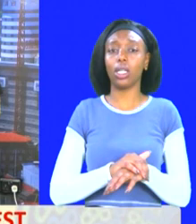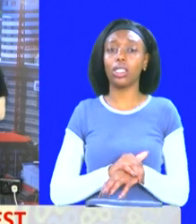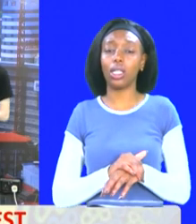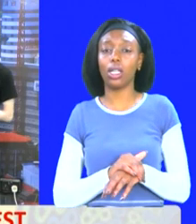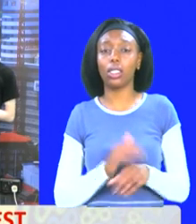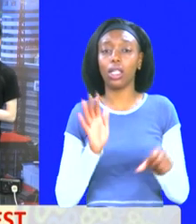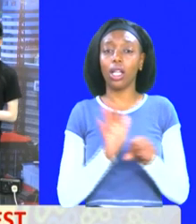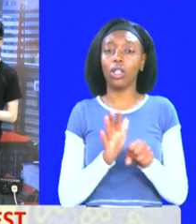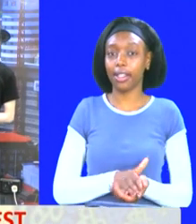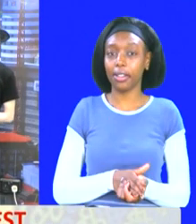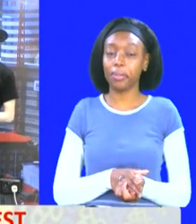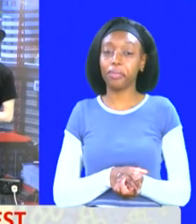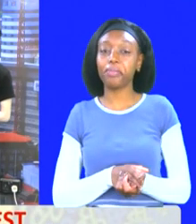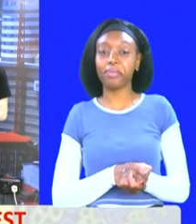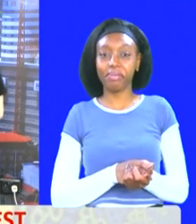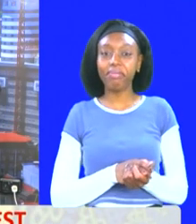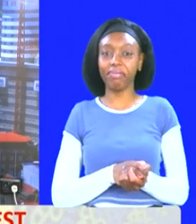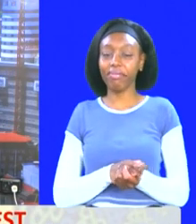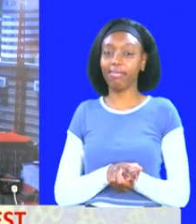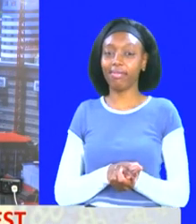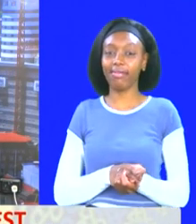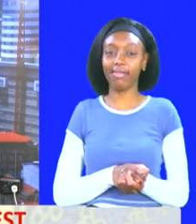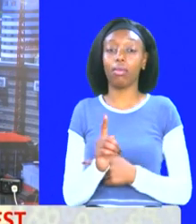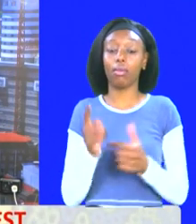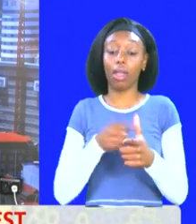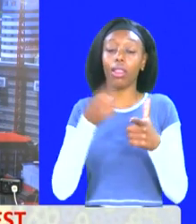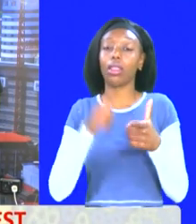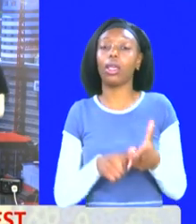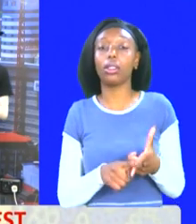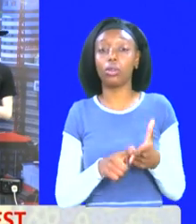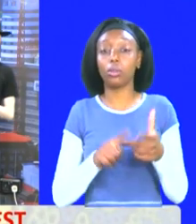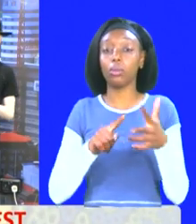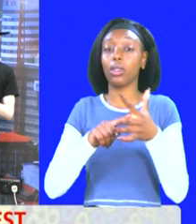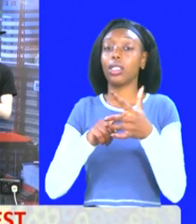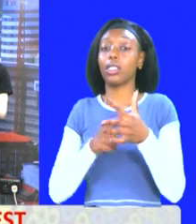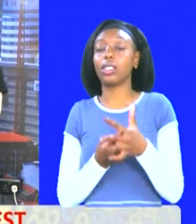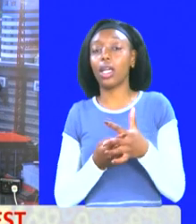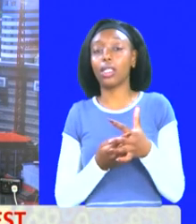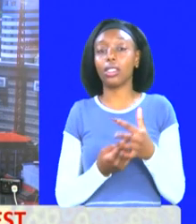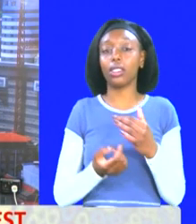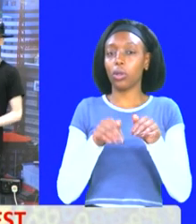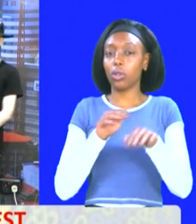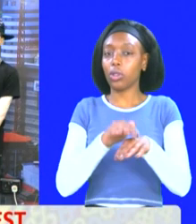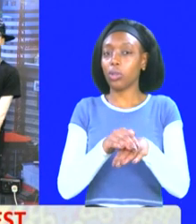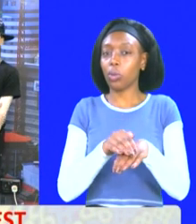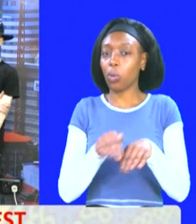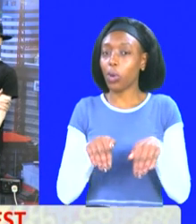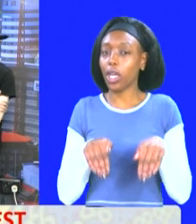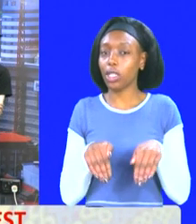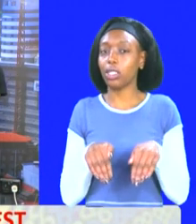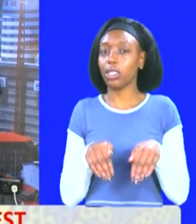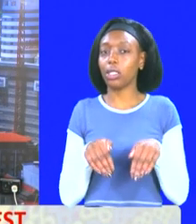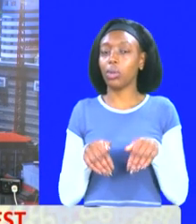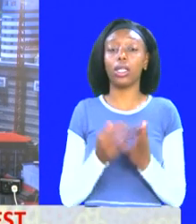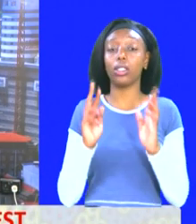hype zao. Hey, sijui kama yon do this dream in. Ulko meni amulio. Meanza na gia. Tuenda tukipanda. So I expect more.